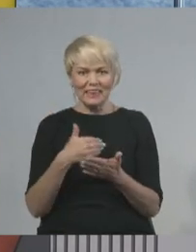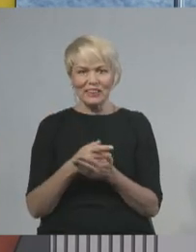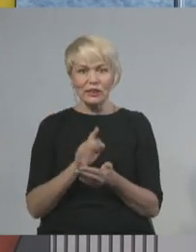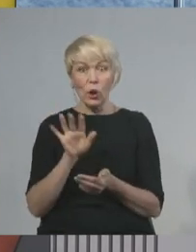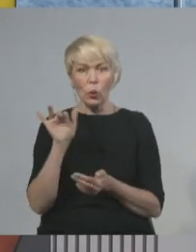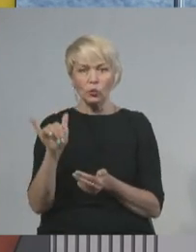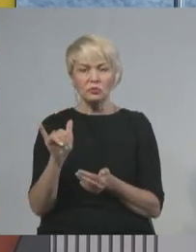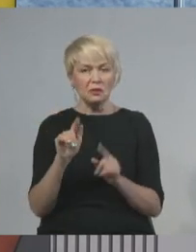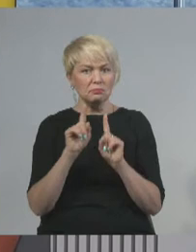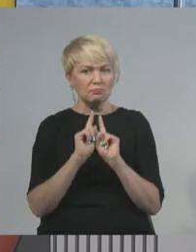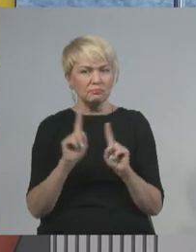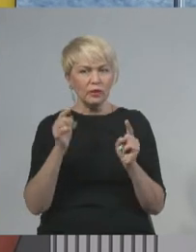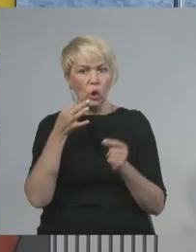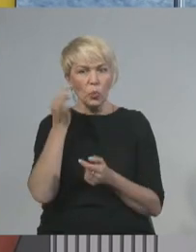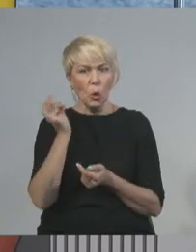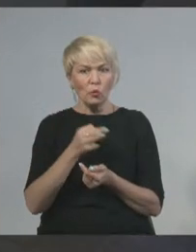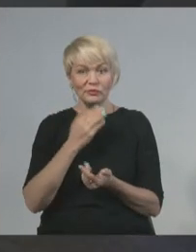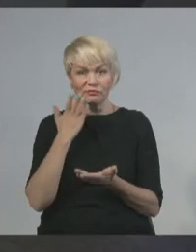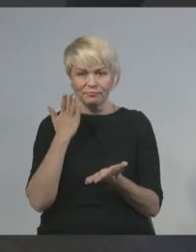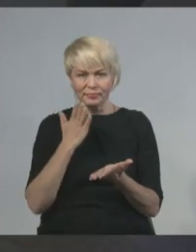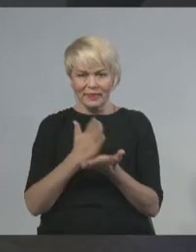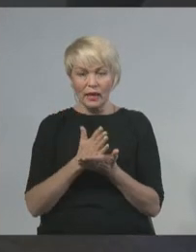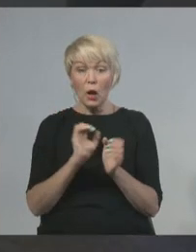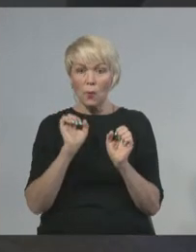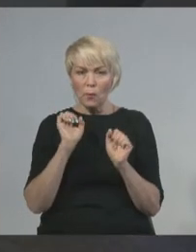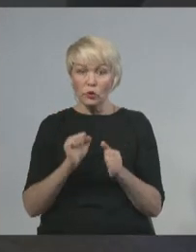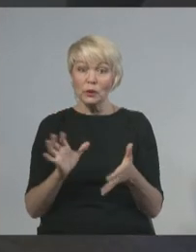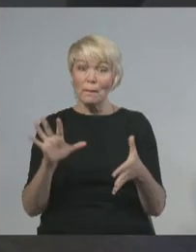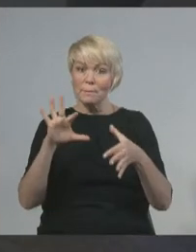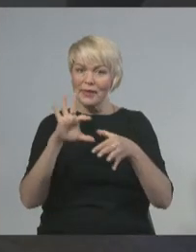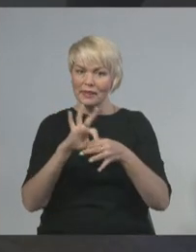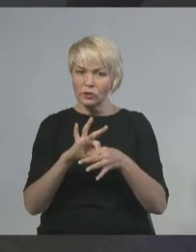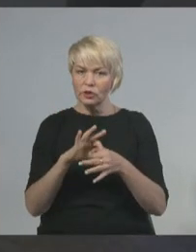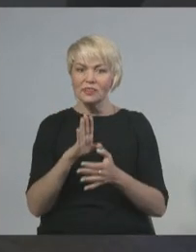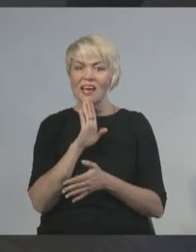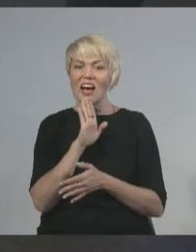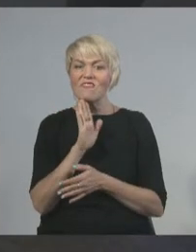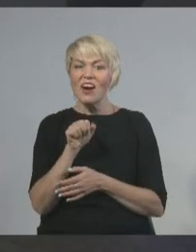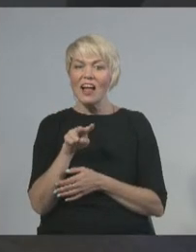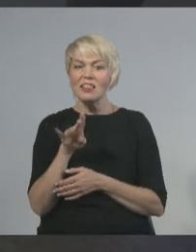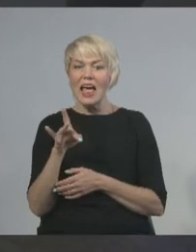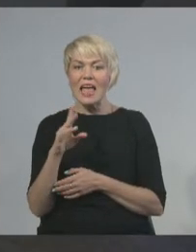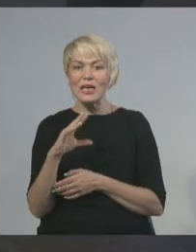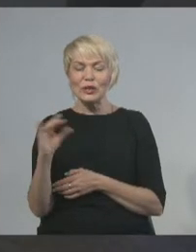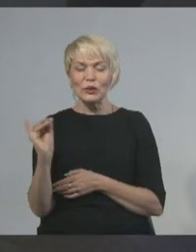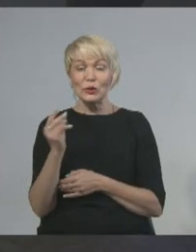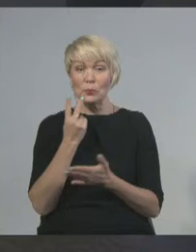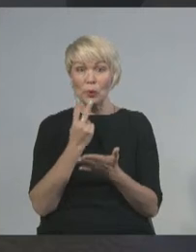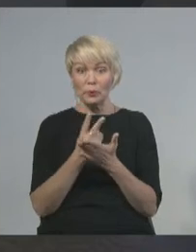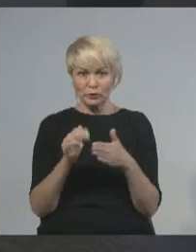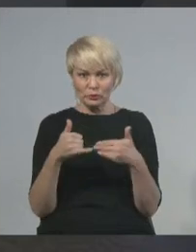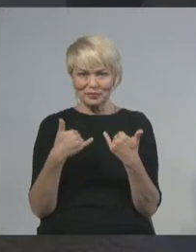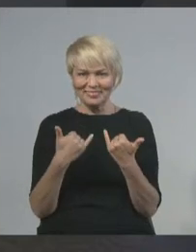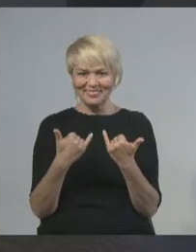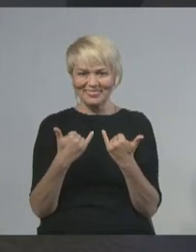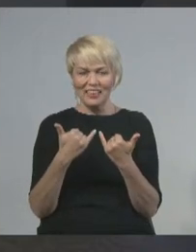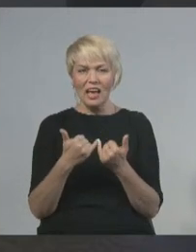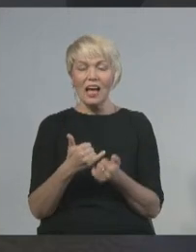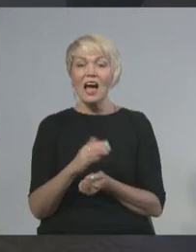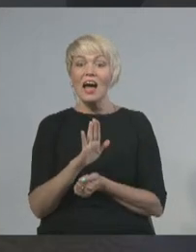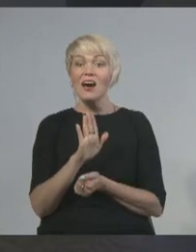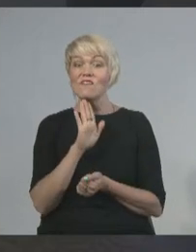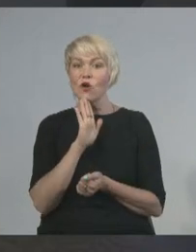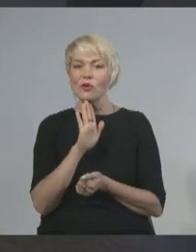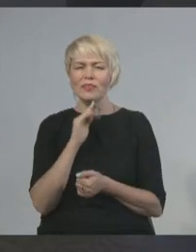her i think she has a very relevant experience for this can we uh hear valeria and we'll be will we be able